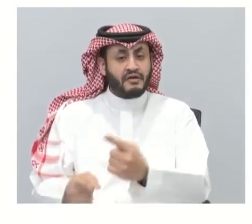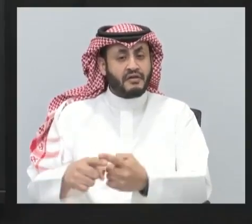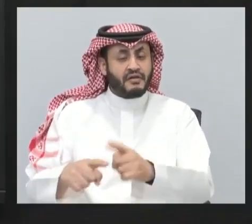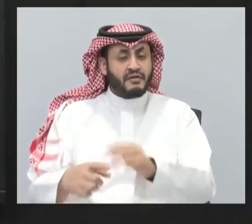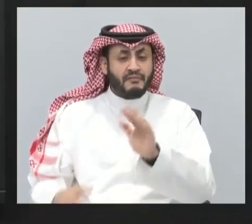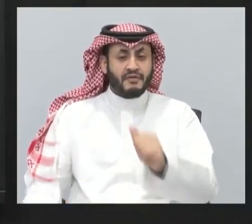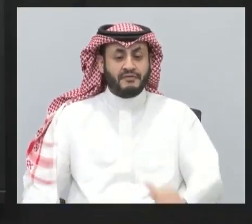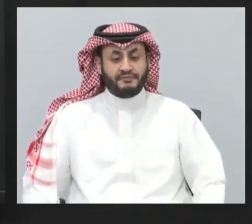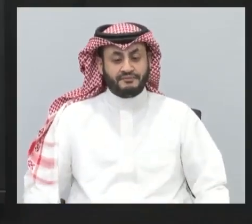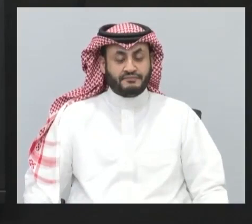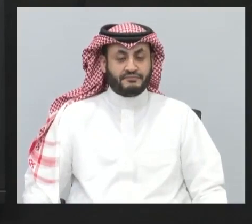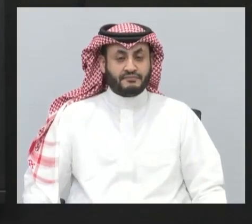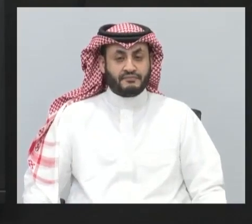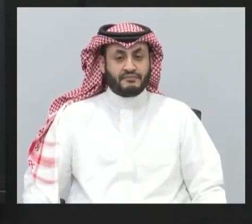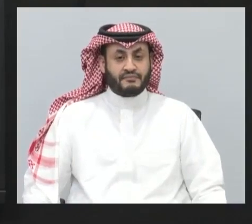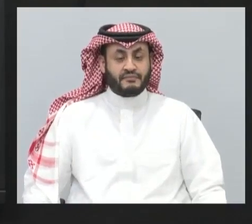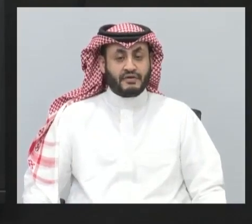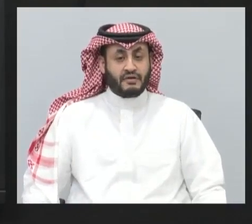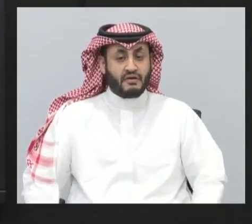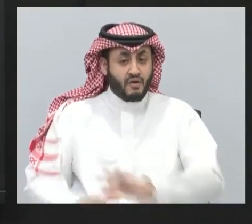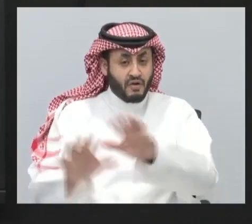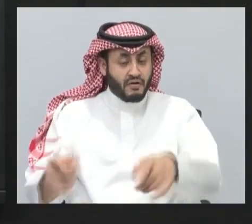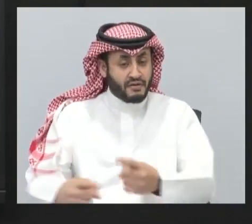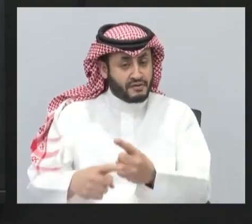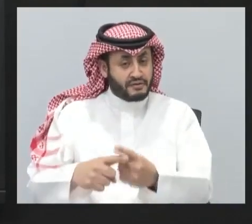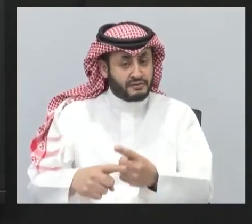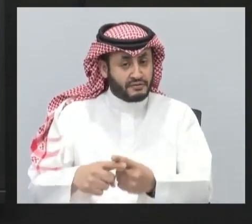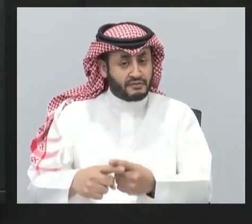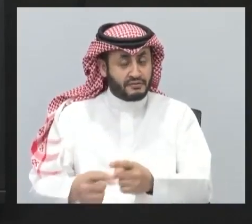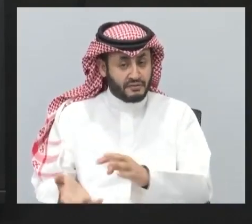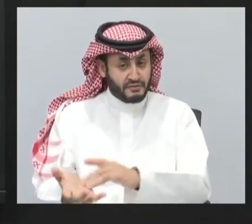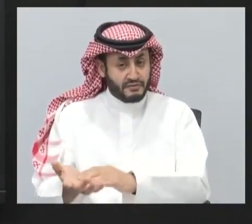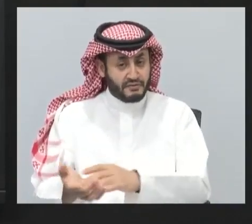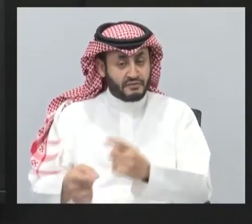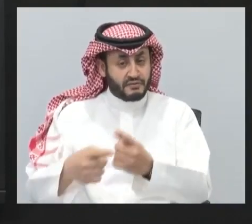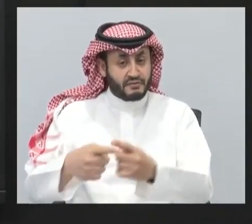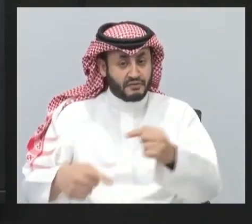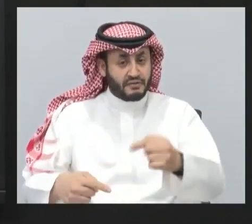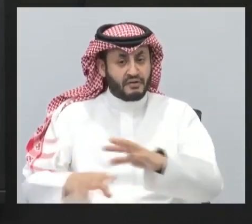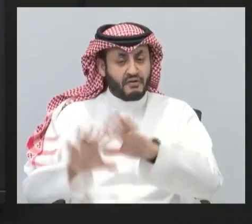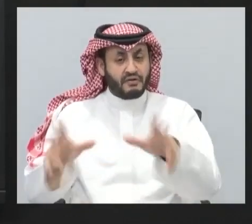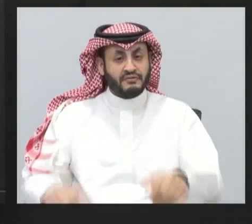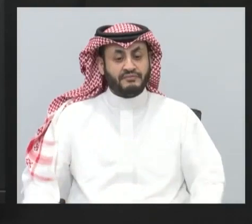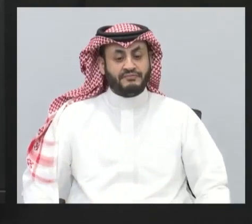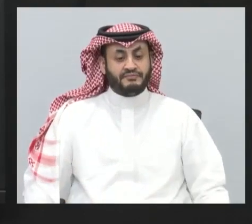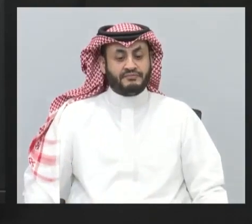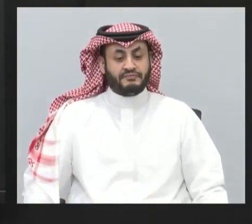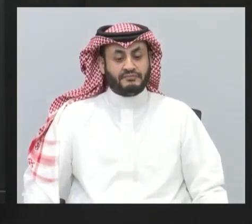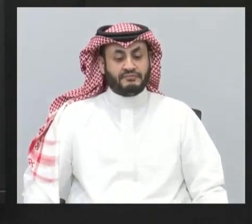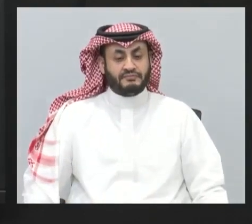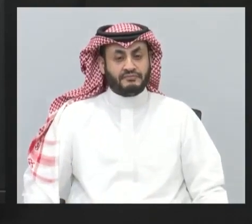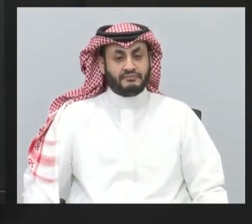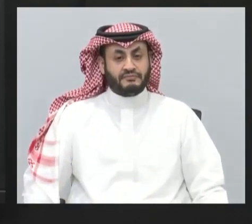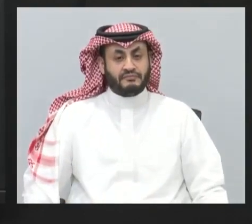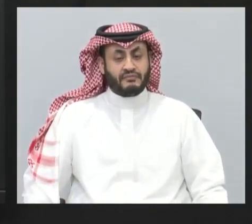He's thinking about the idea of math and the basic math, adding, subscribing, and multiplying. Those